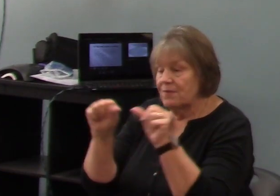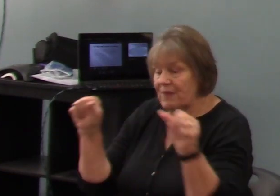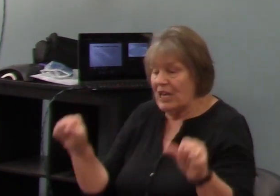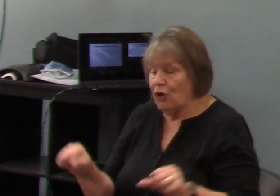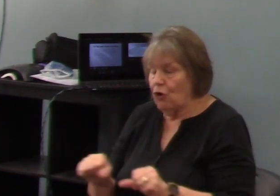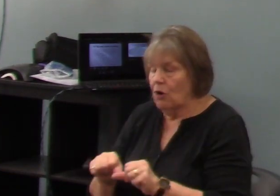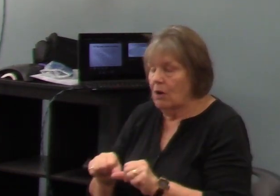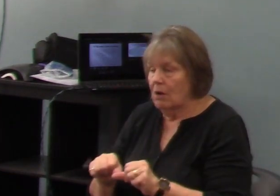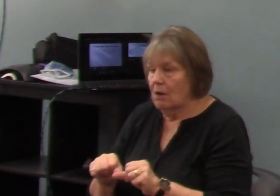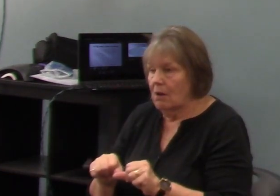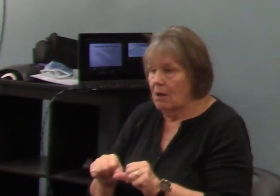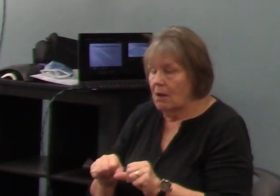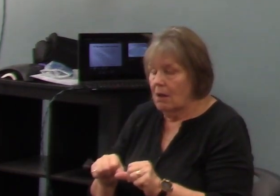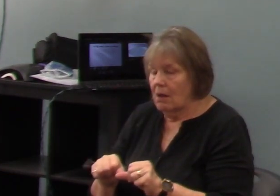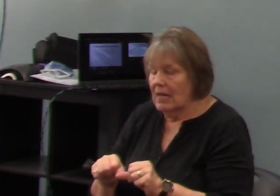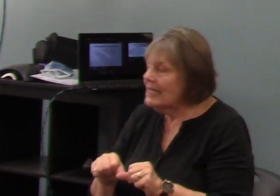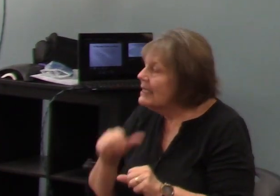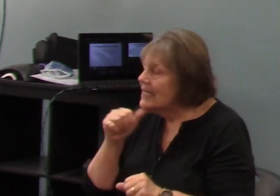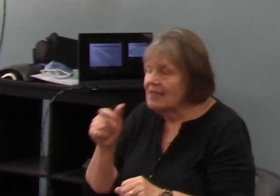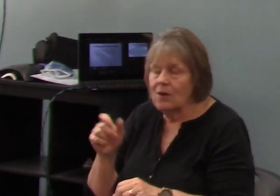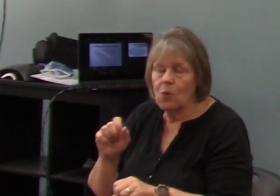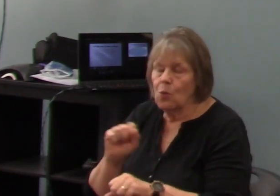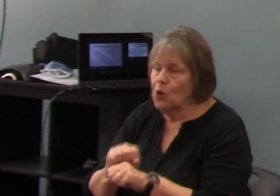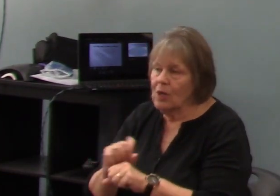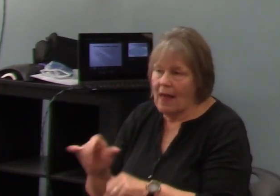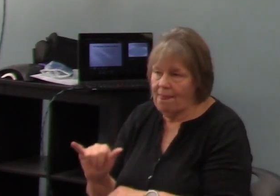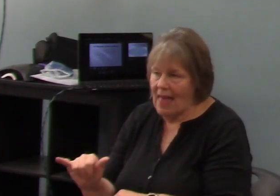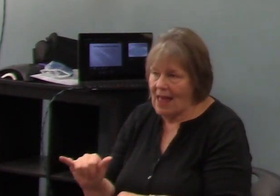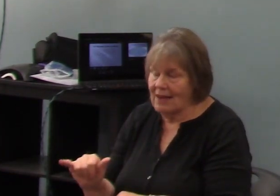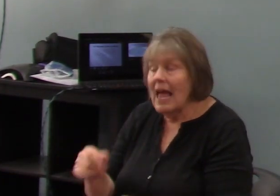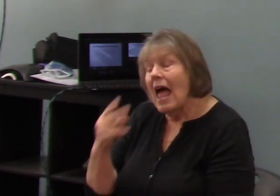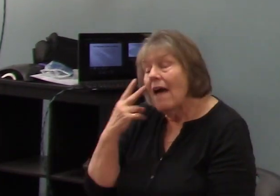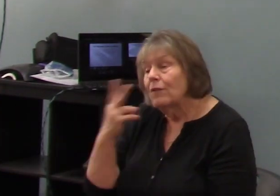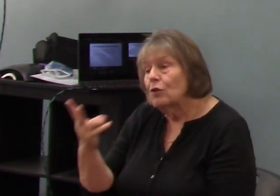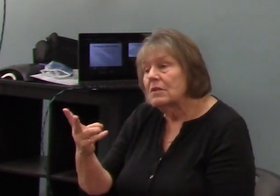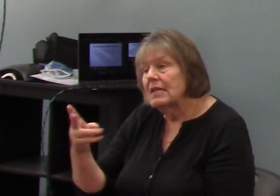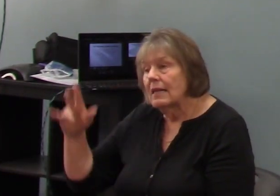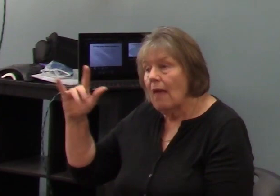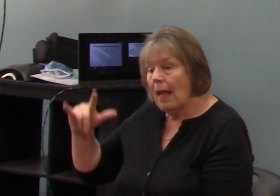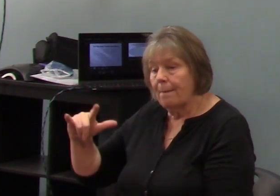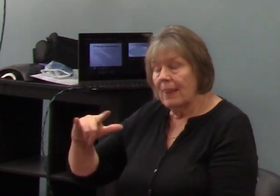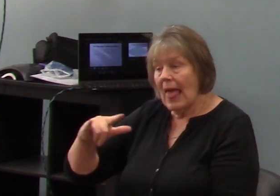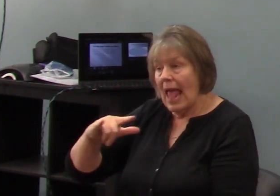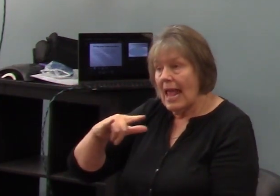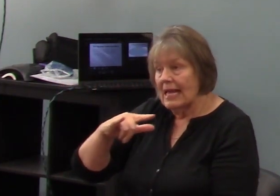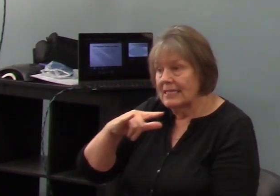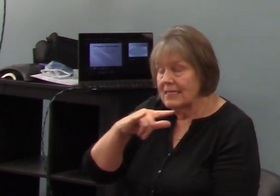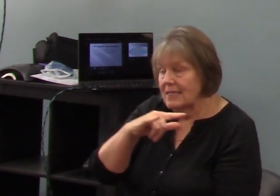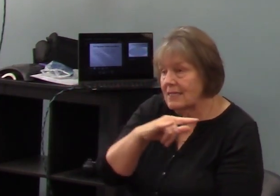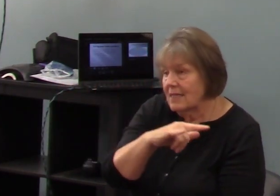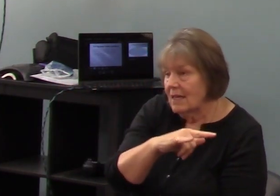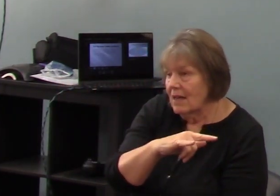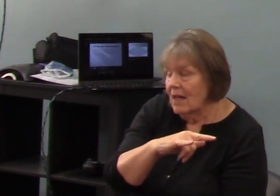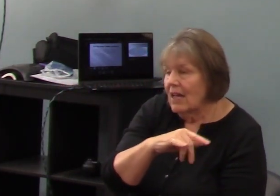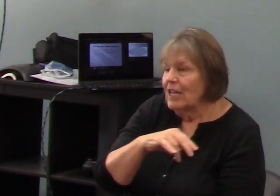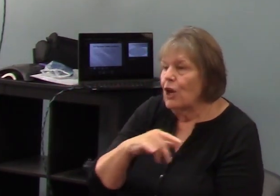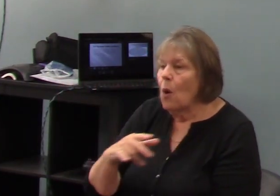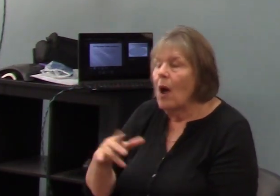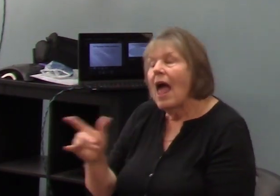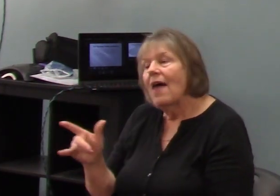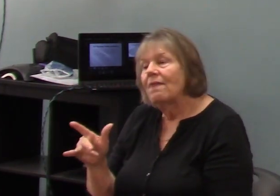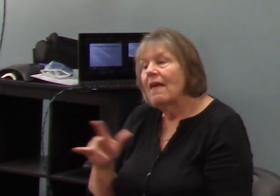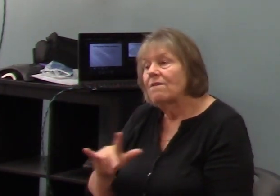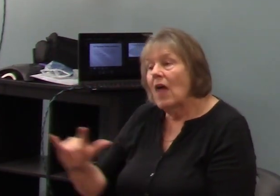work that way. If you were to draw, and you ever see the paths of planes? If you ever see maps of planes flying, they always fly in these curved